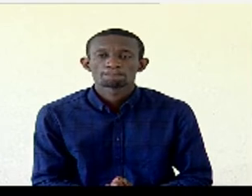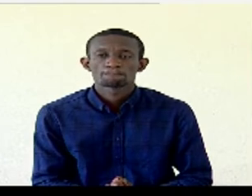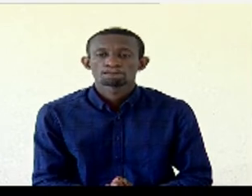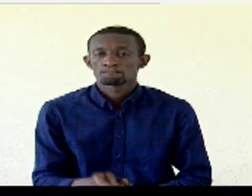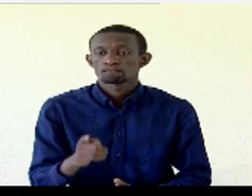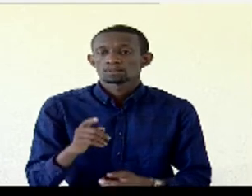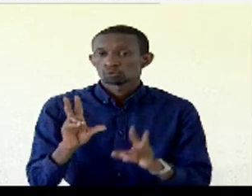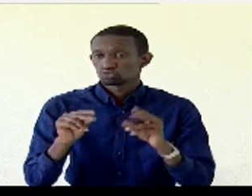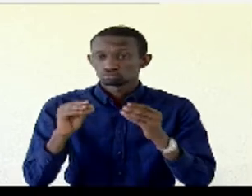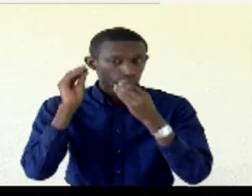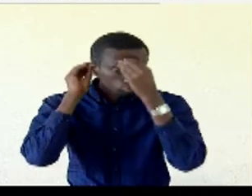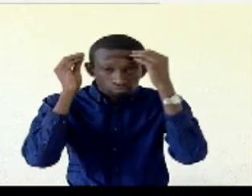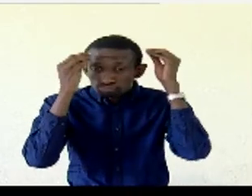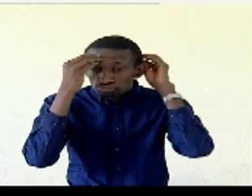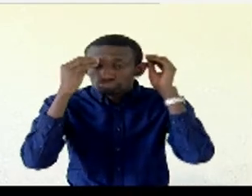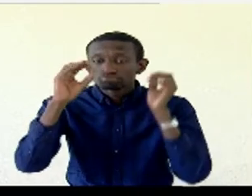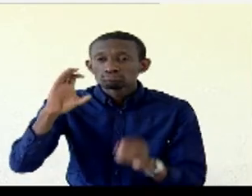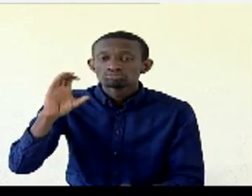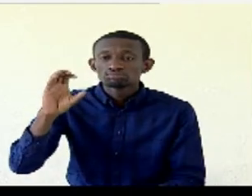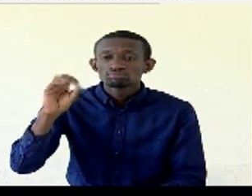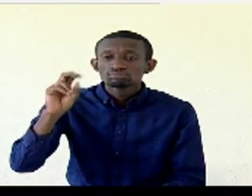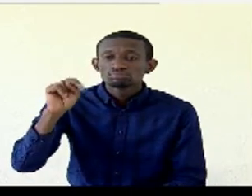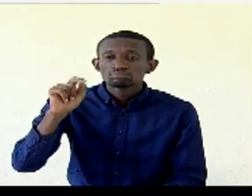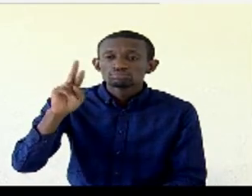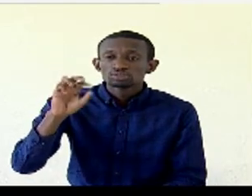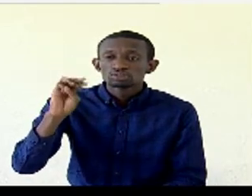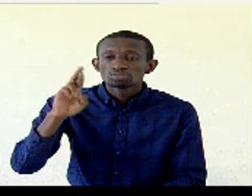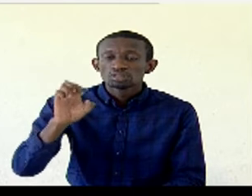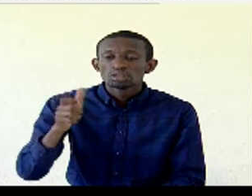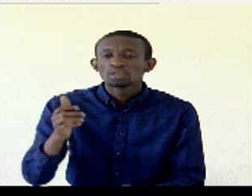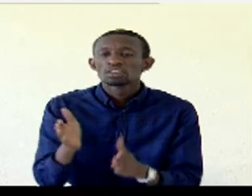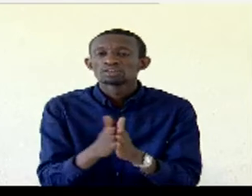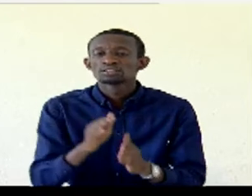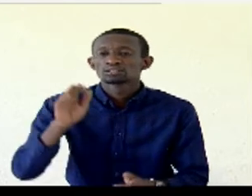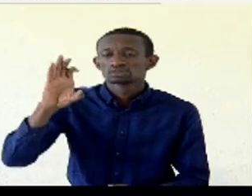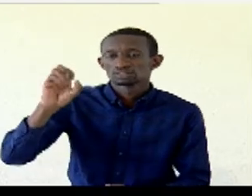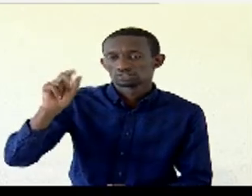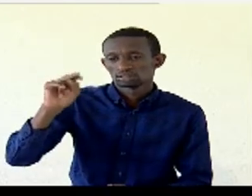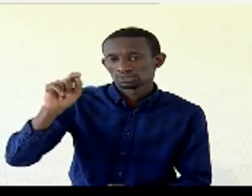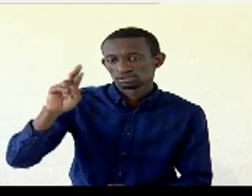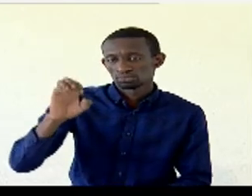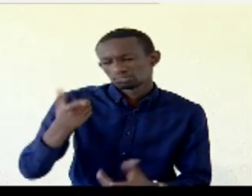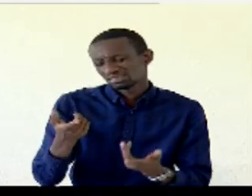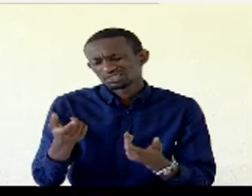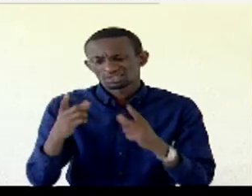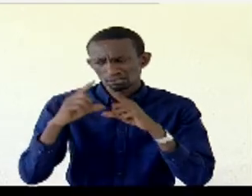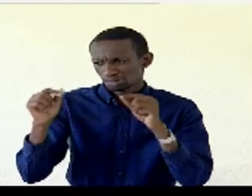don't confuse centromere and centriole and centrosome because of their similar spelling,